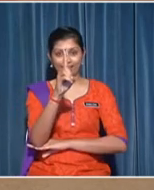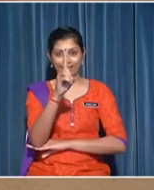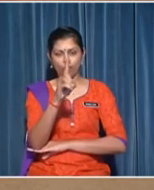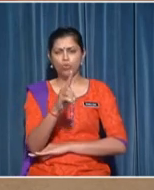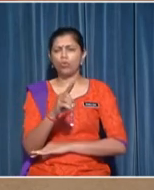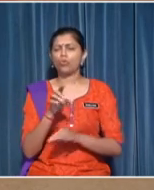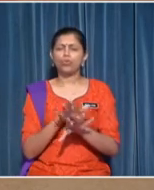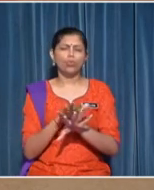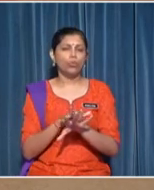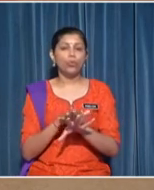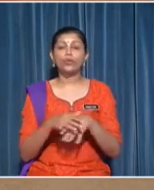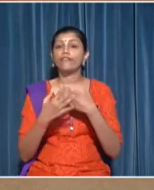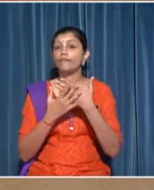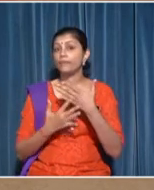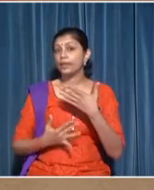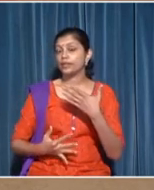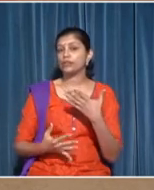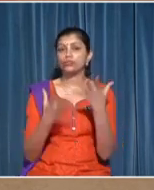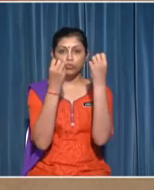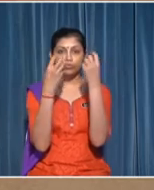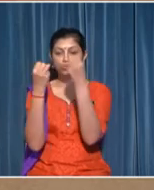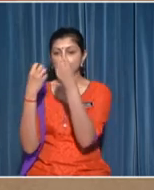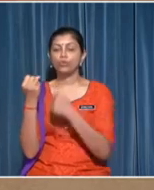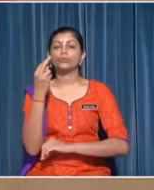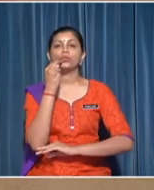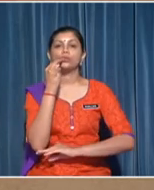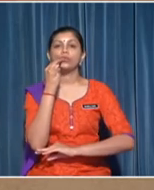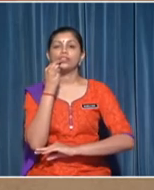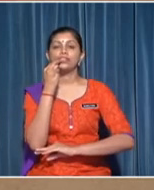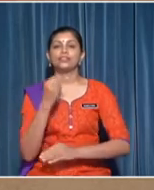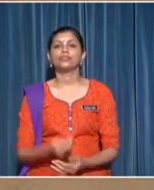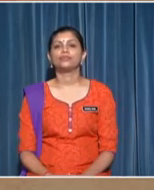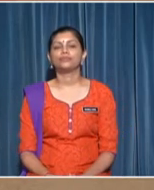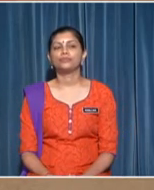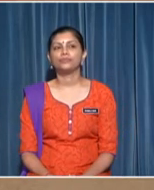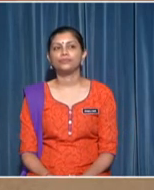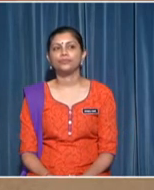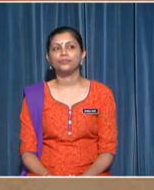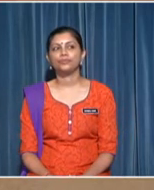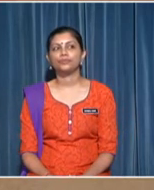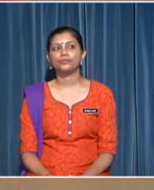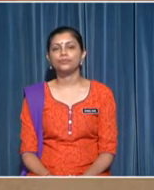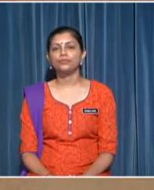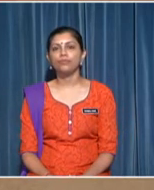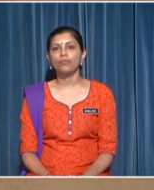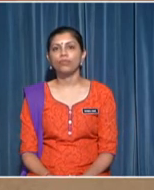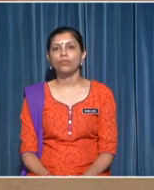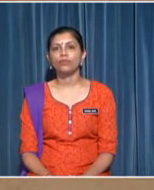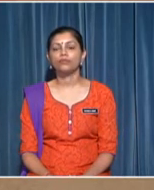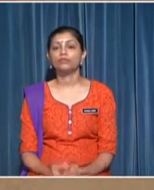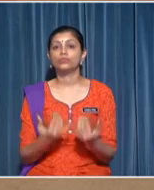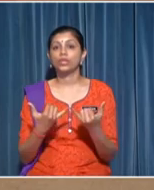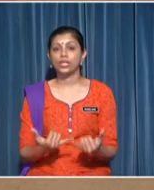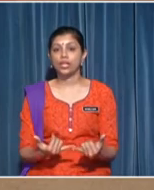the nutrients from the food. Okay. Here, we are going to dip